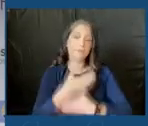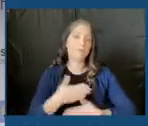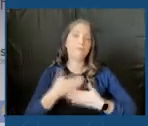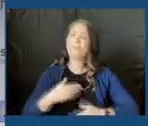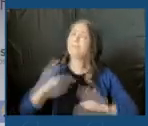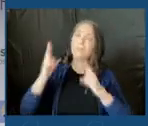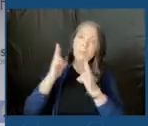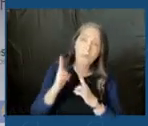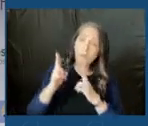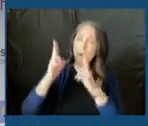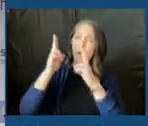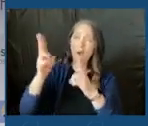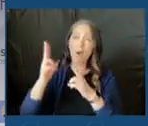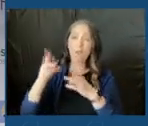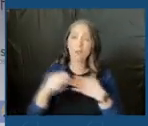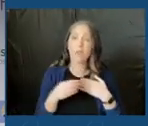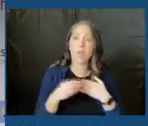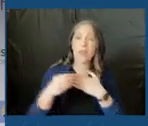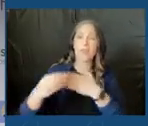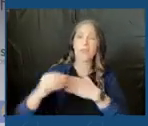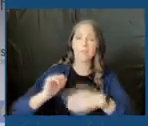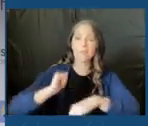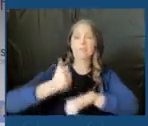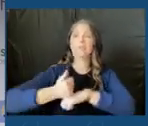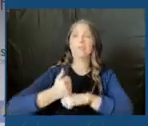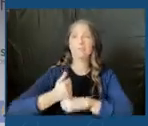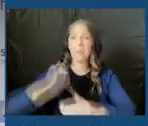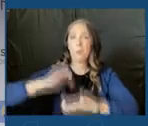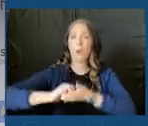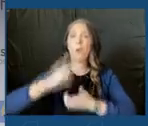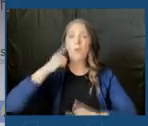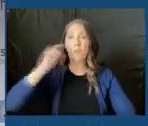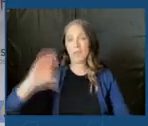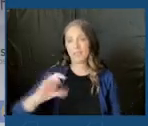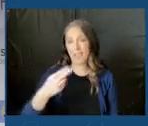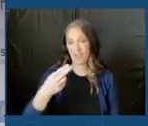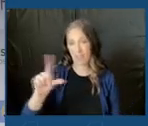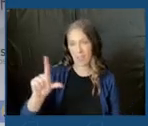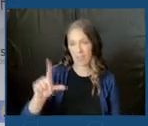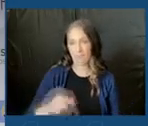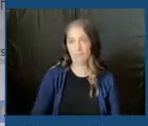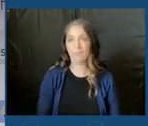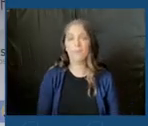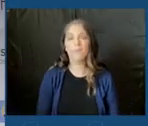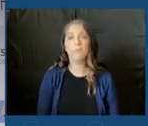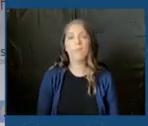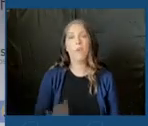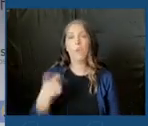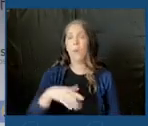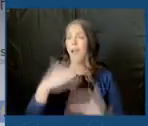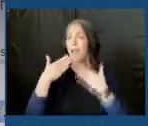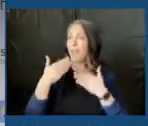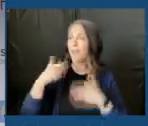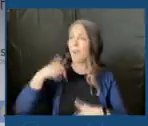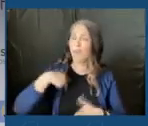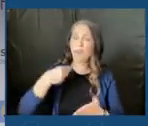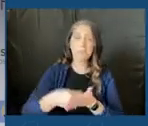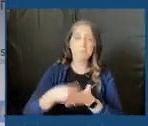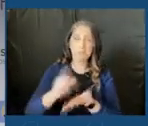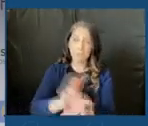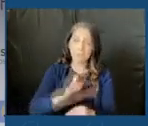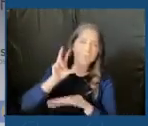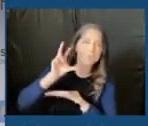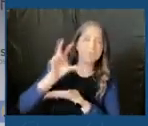lead implementation partner for Choose Healthy Life. And we are so grateful for this incredibly impactful investment from Governor